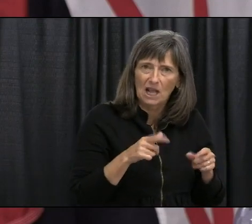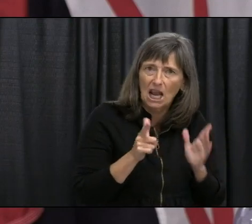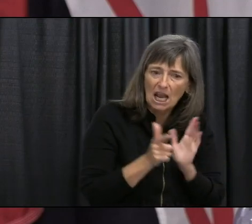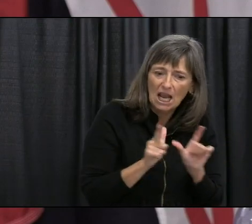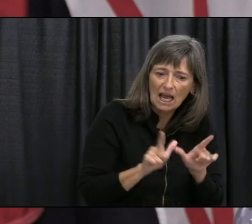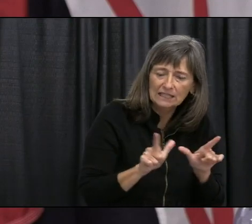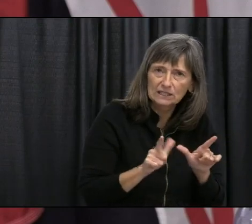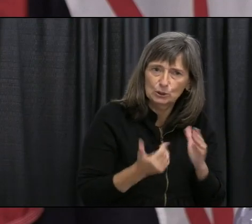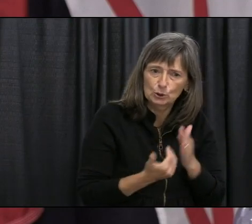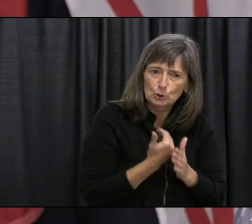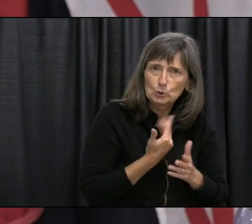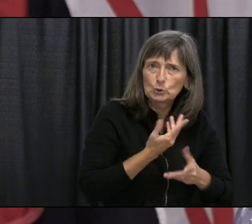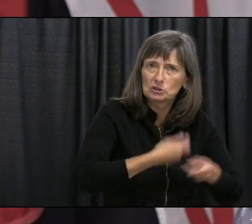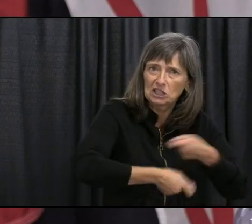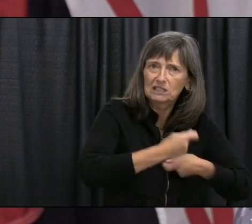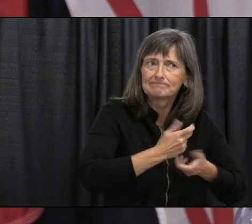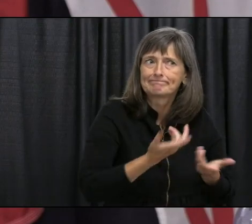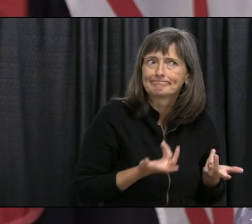that changes,